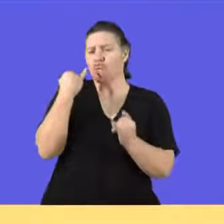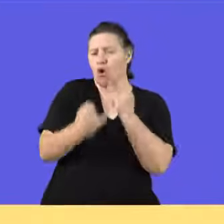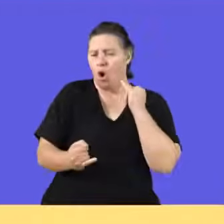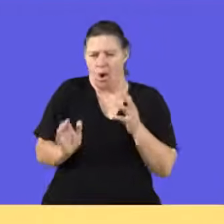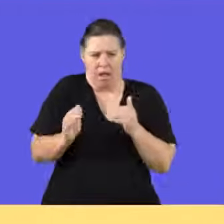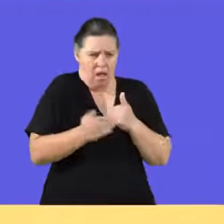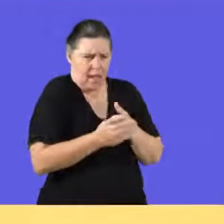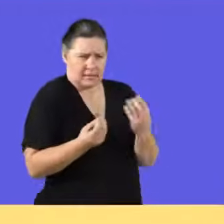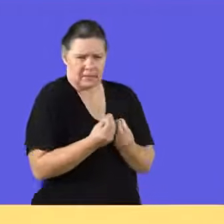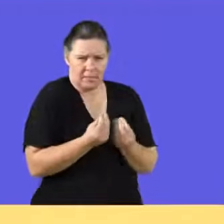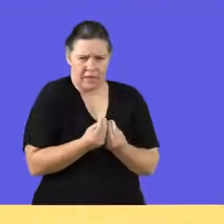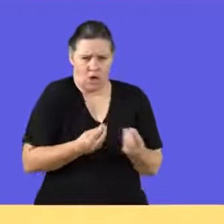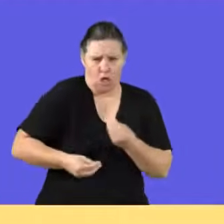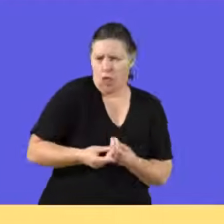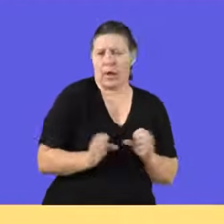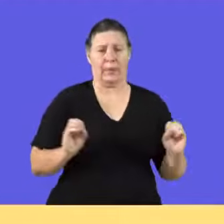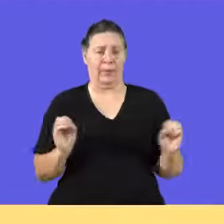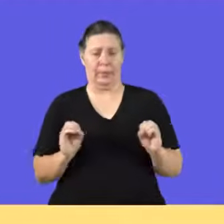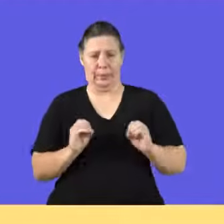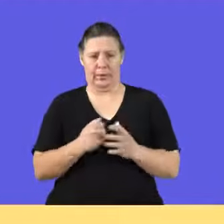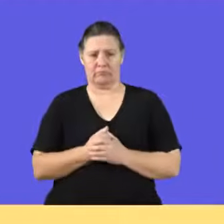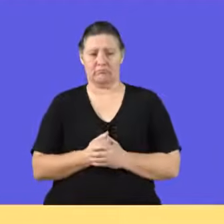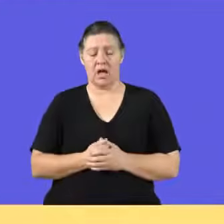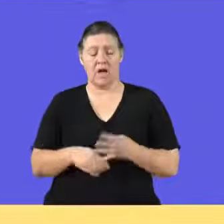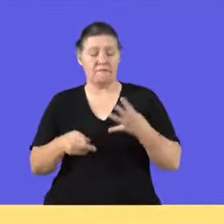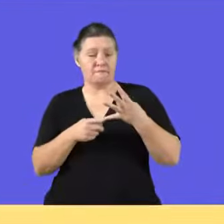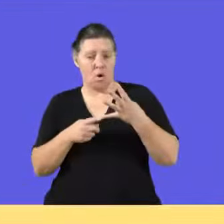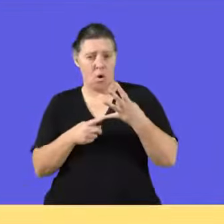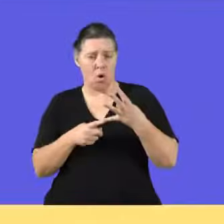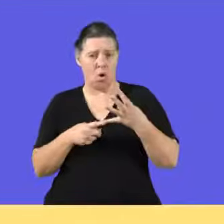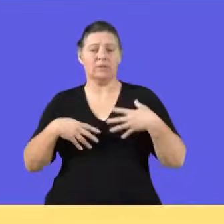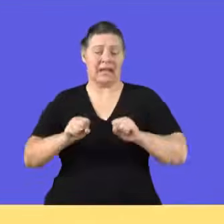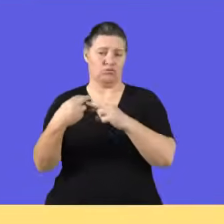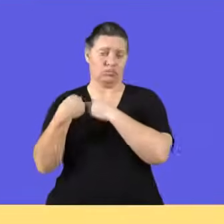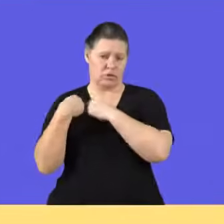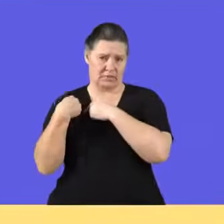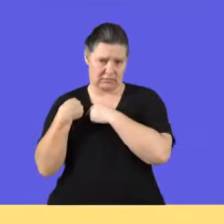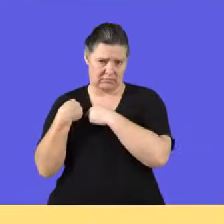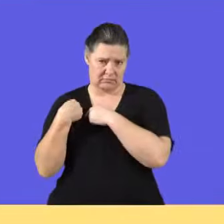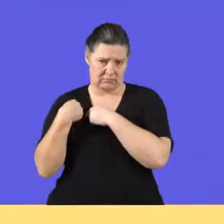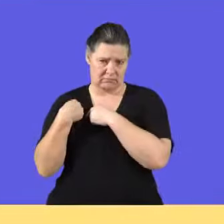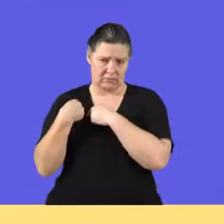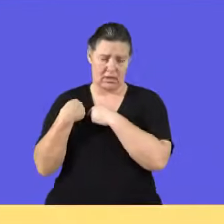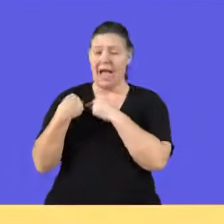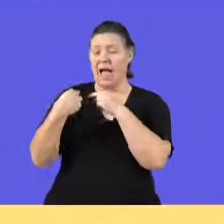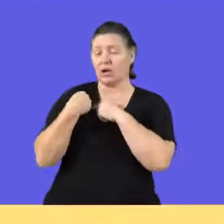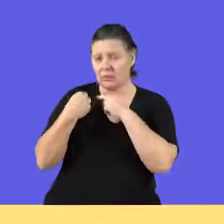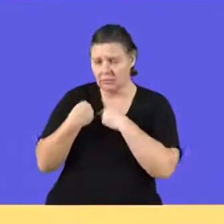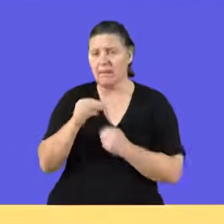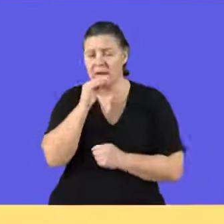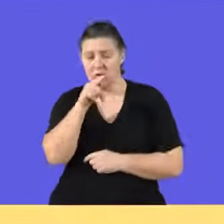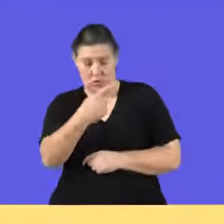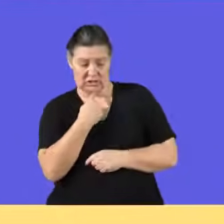have nothing to hide. I'm going to go now to number 4, accountability. Accountability means